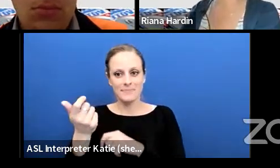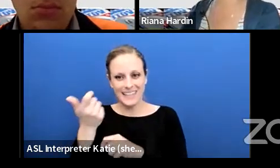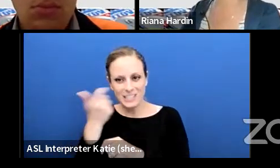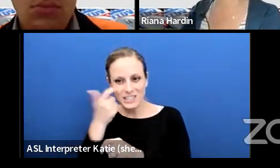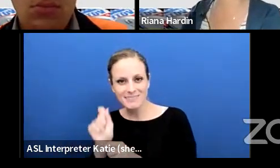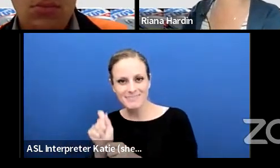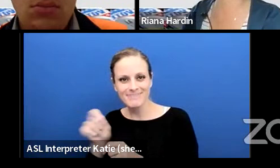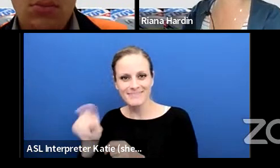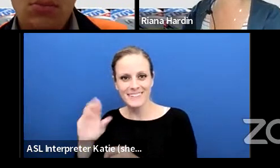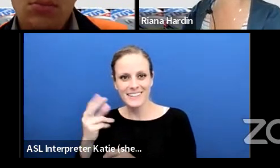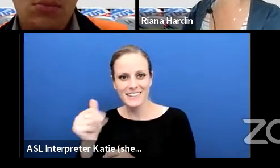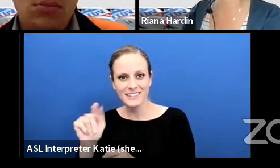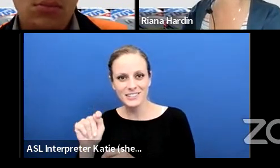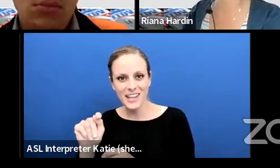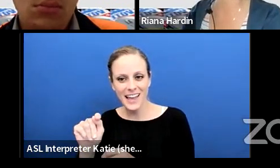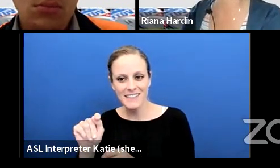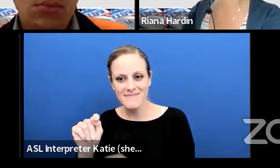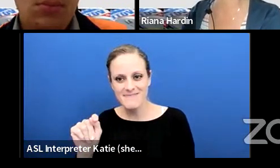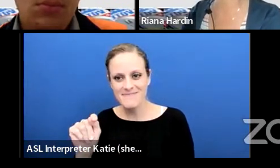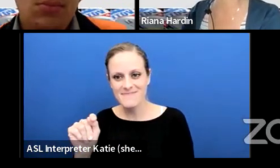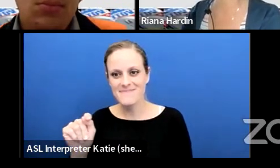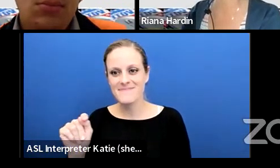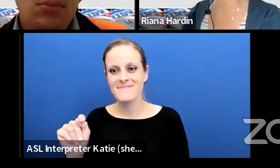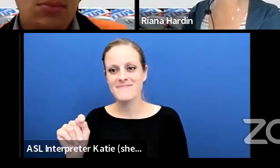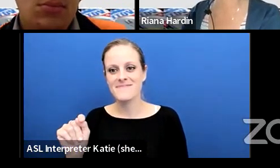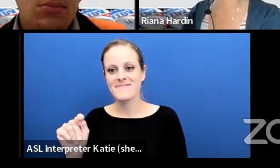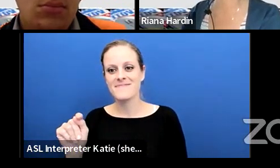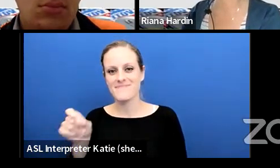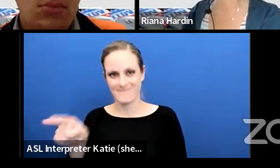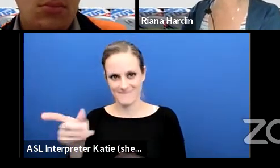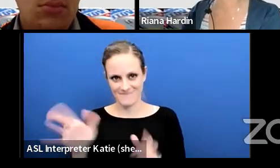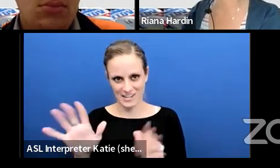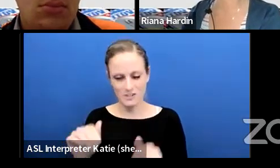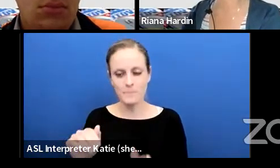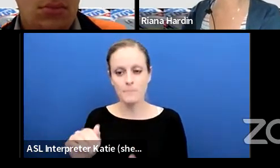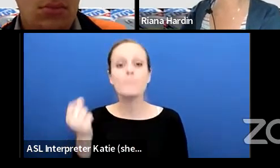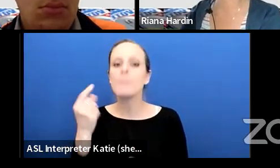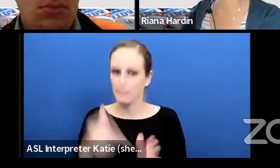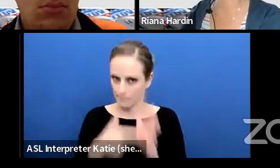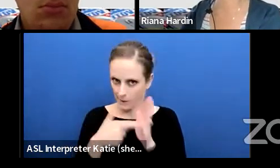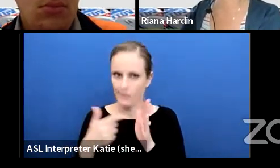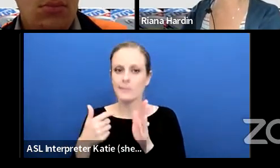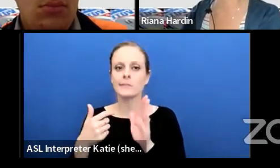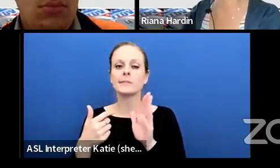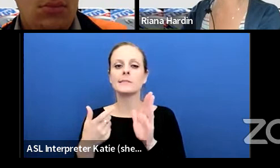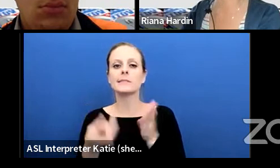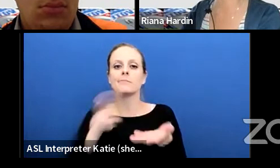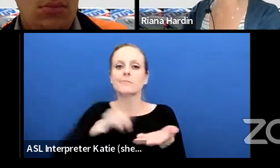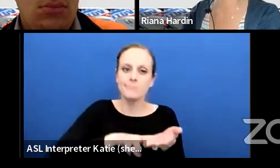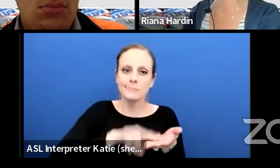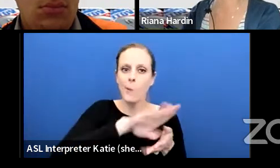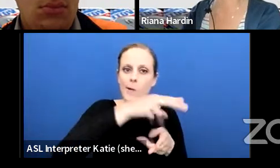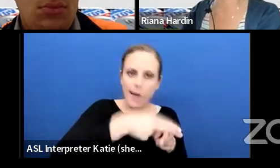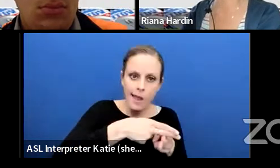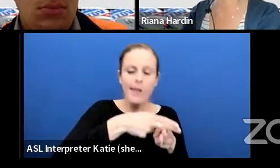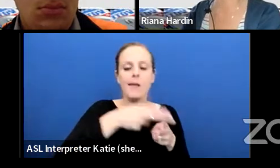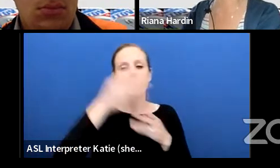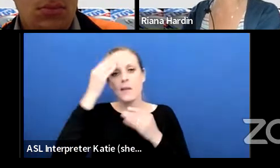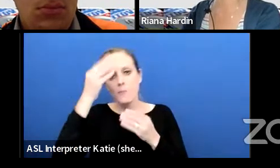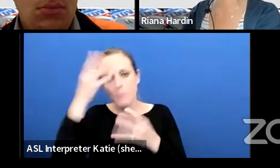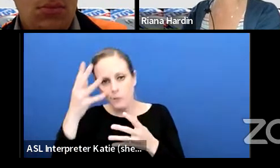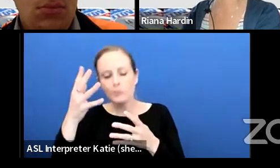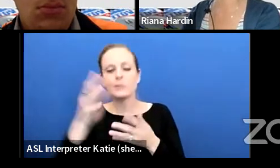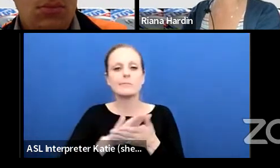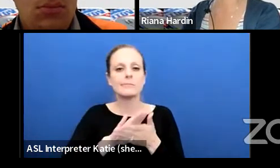that into, I'm going to go drop it into the chat. And while you do need to register to use it, I do believe